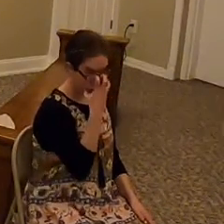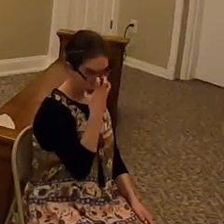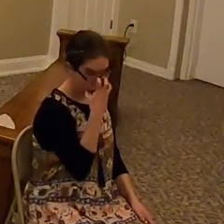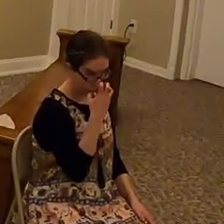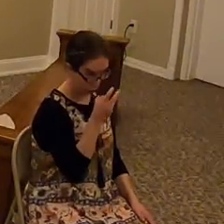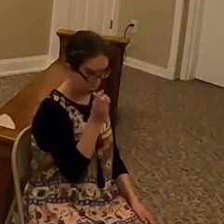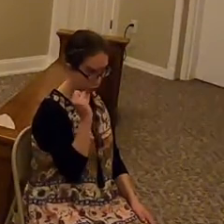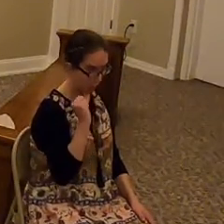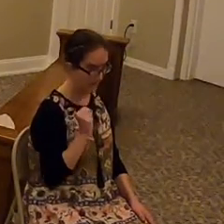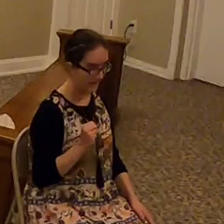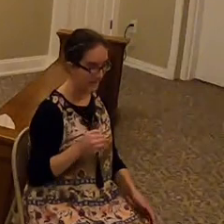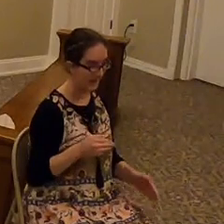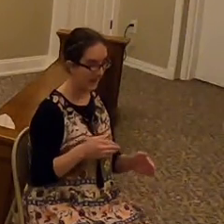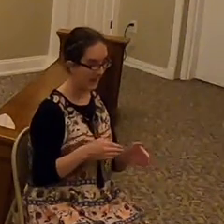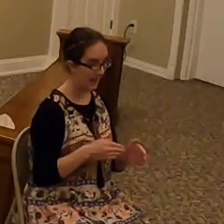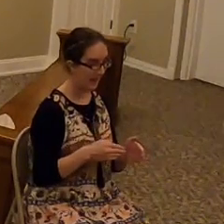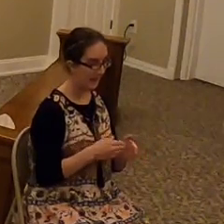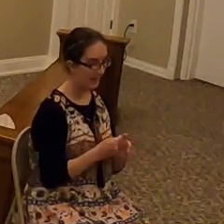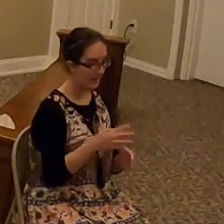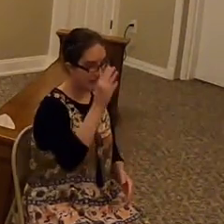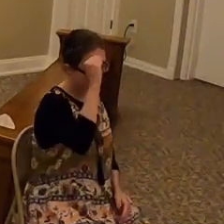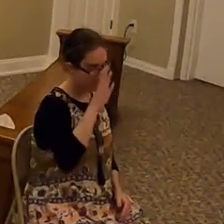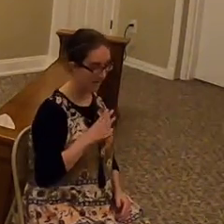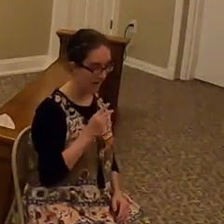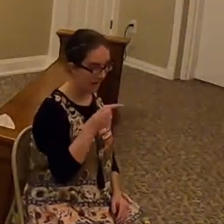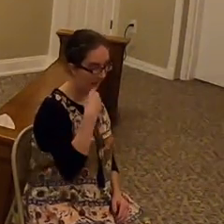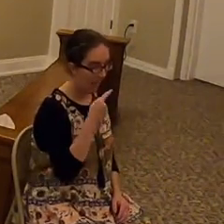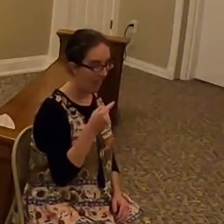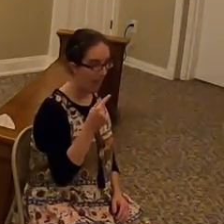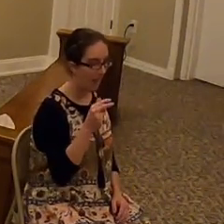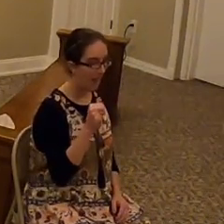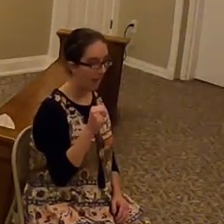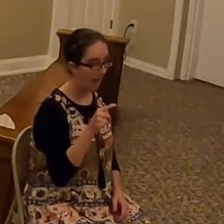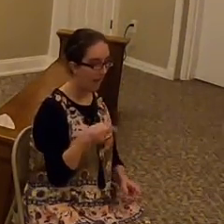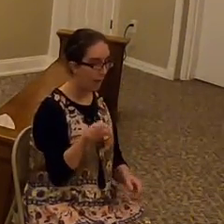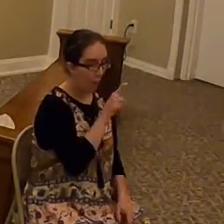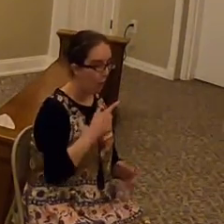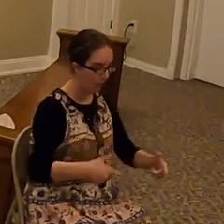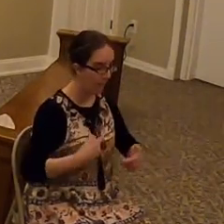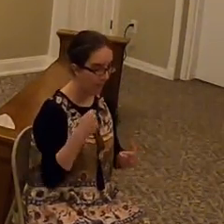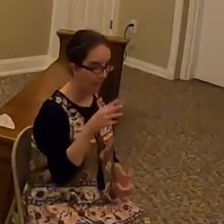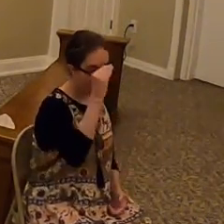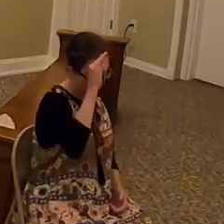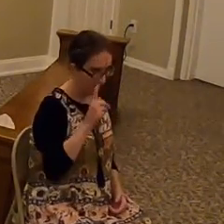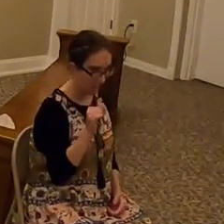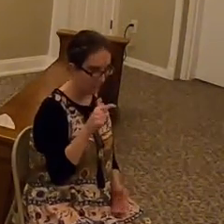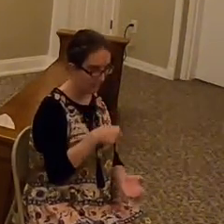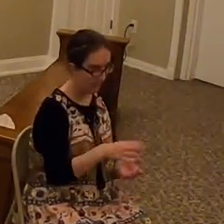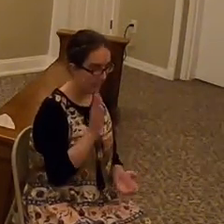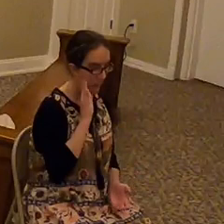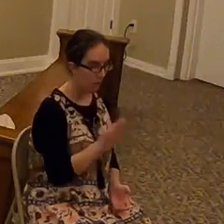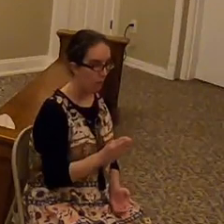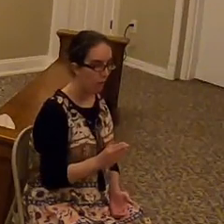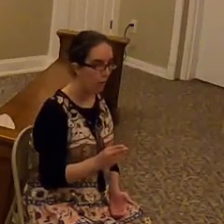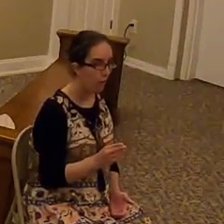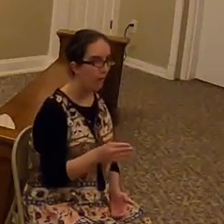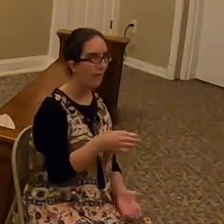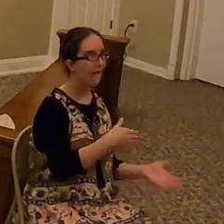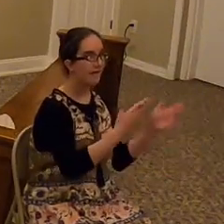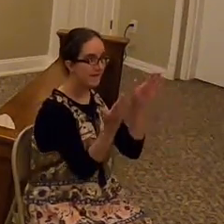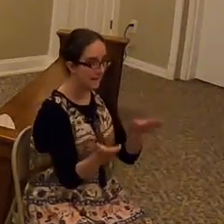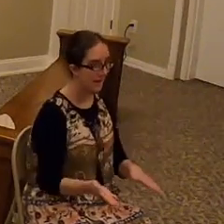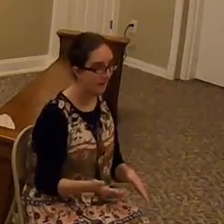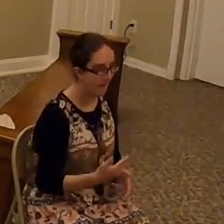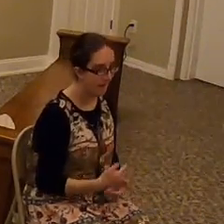was kindled greatly against the man, and he said to Nathan, as the Lord liveth, the man that hath done this thing shall surely